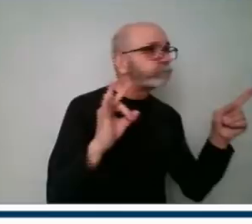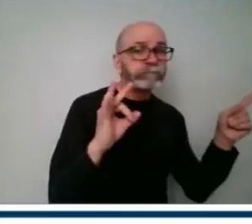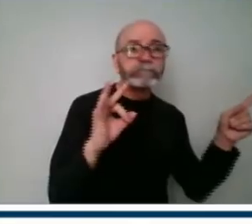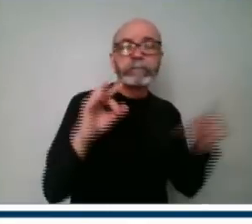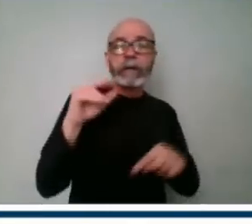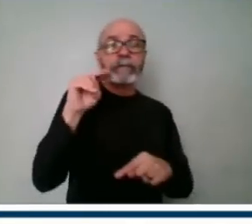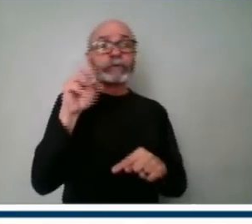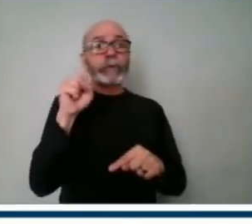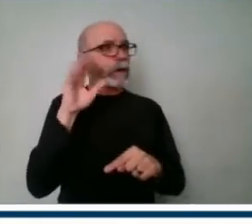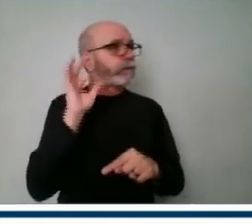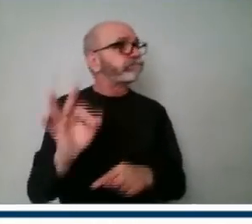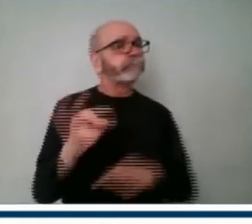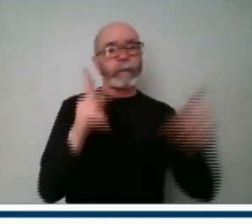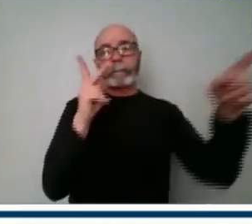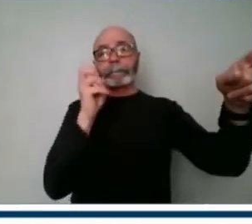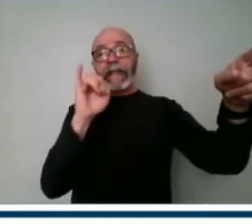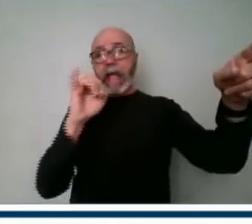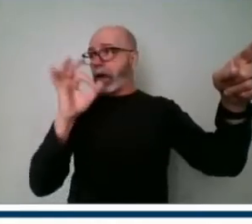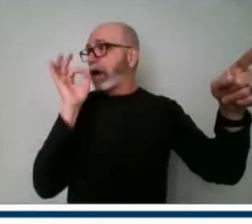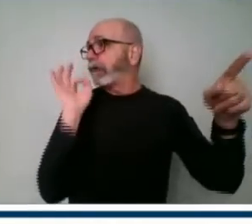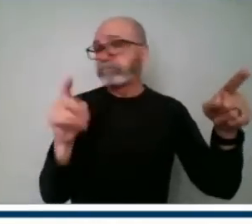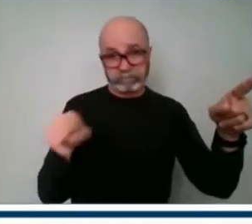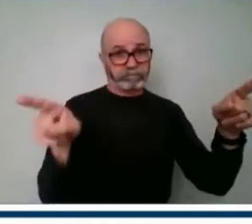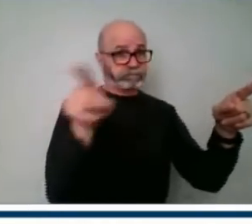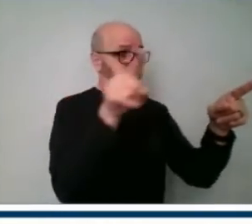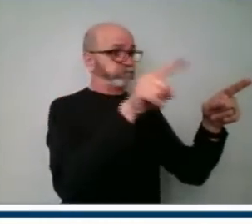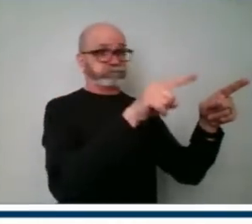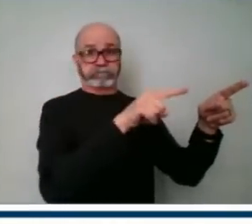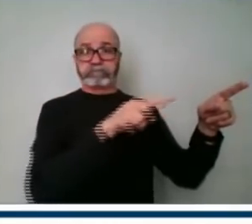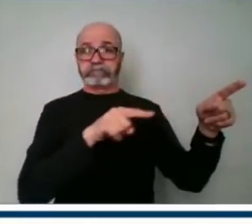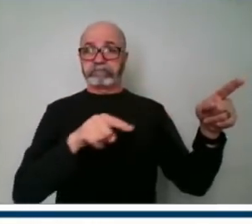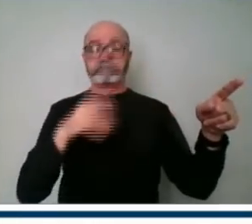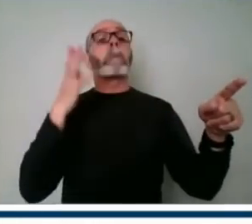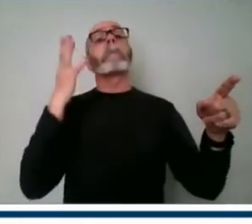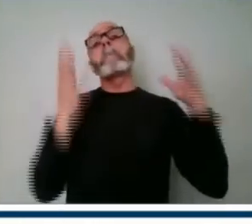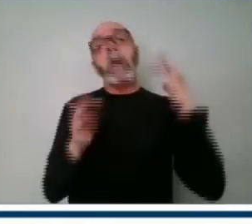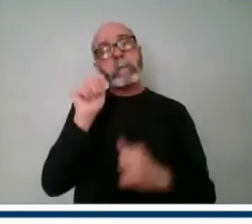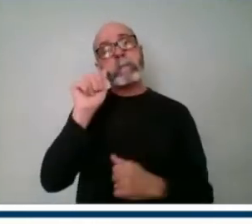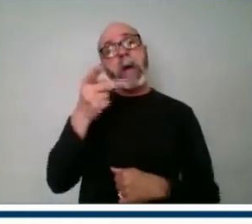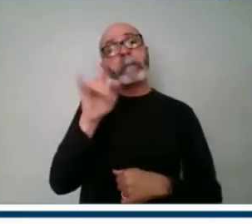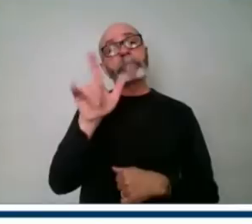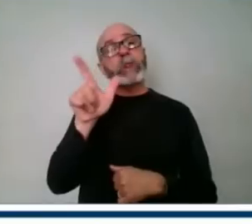to have that earlier on, then we could lift that restriction earlier.